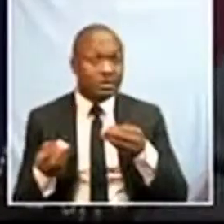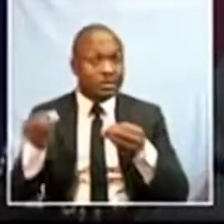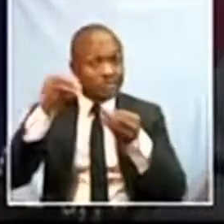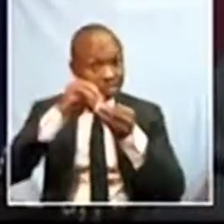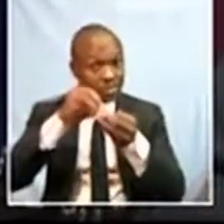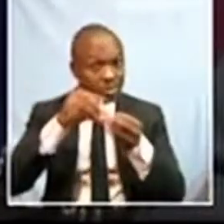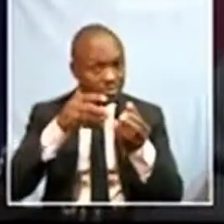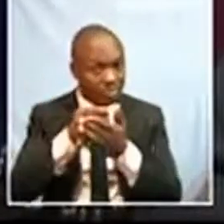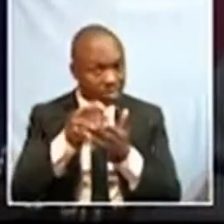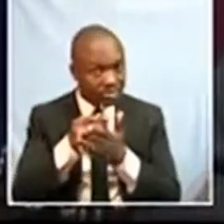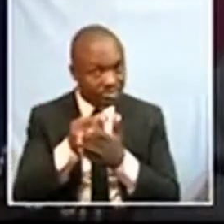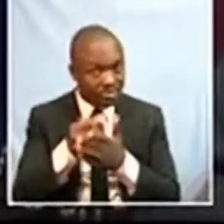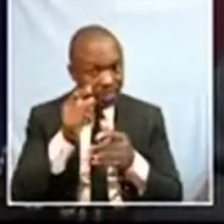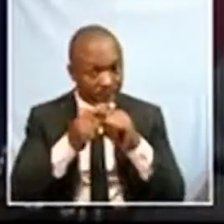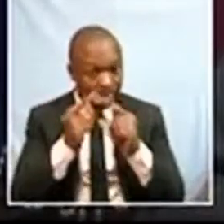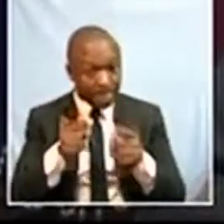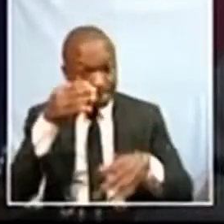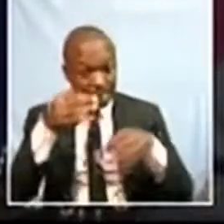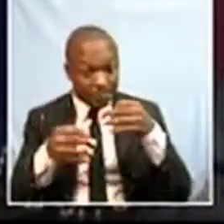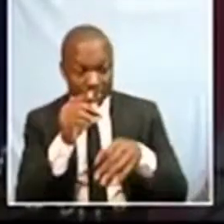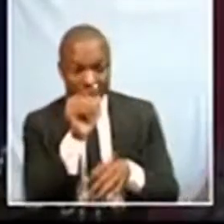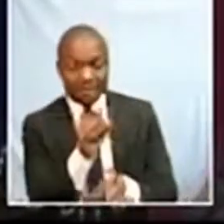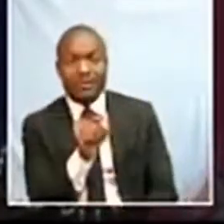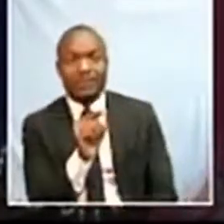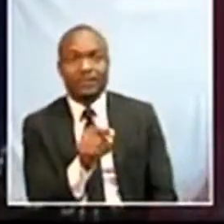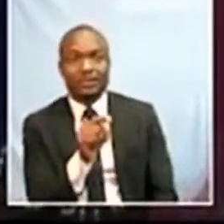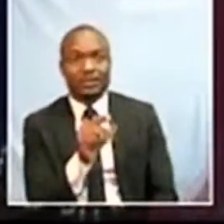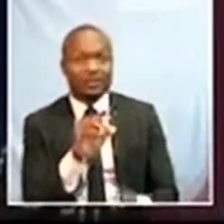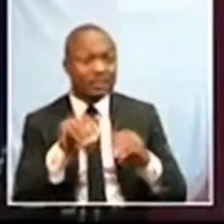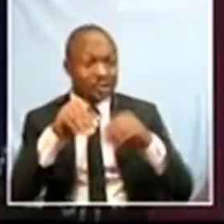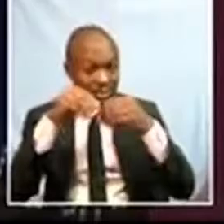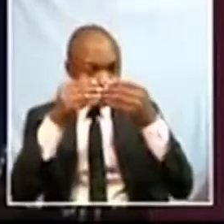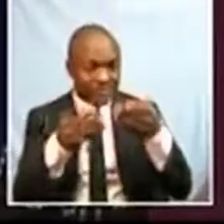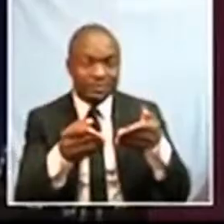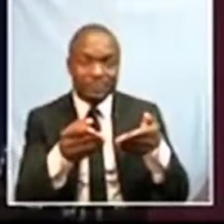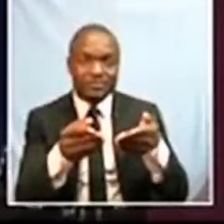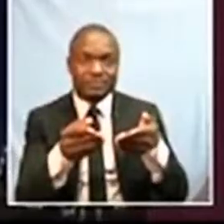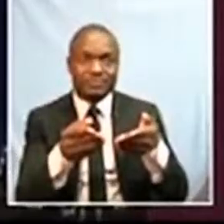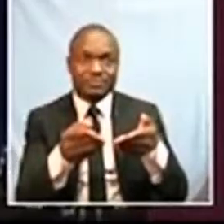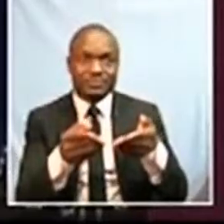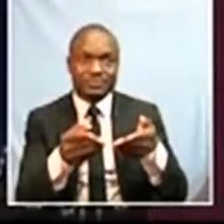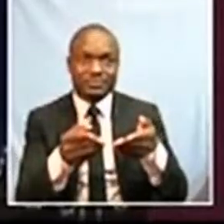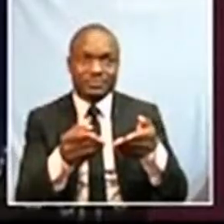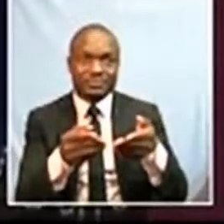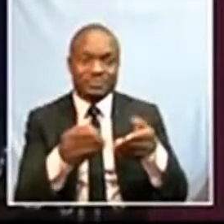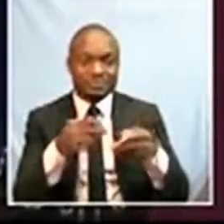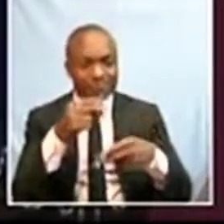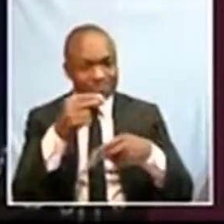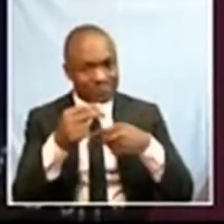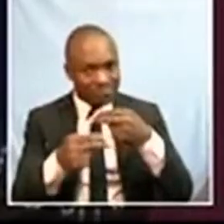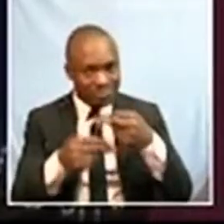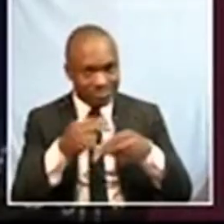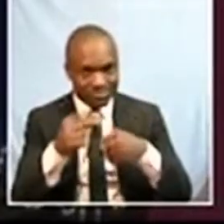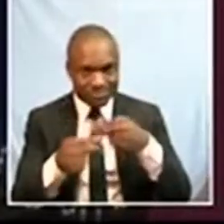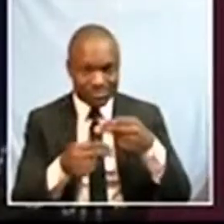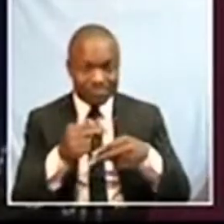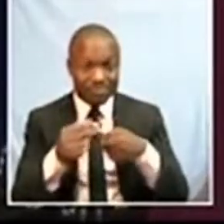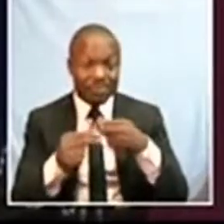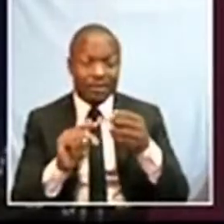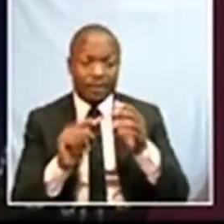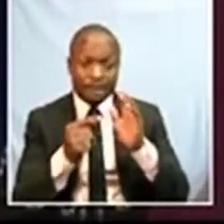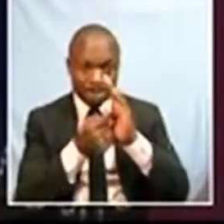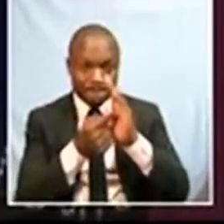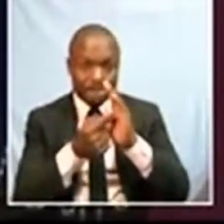finances. But if that was availed to them, definitely I think a point